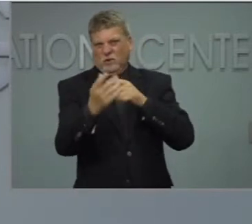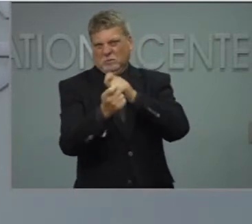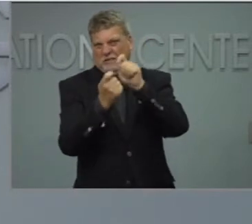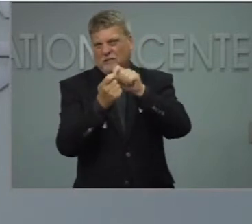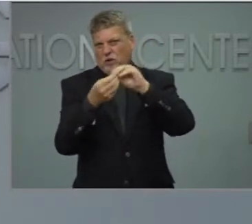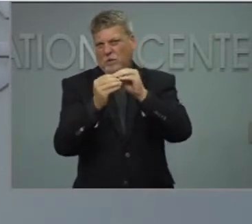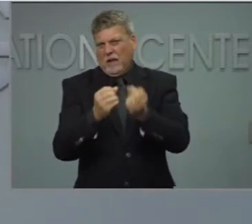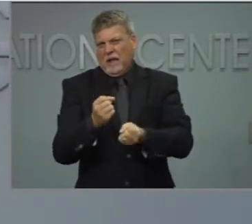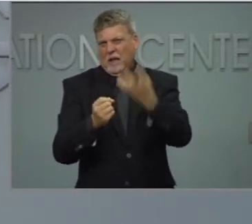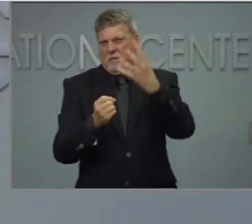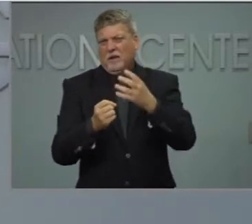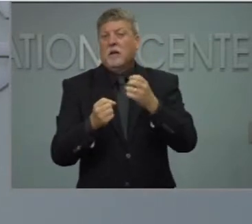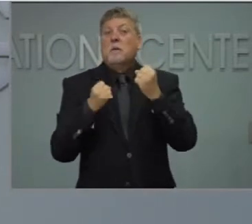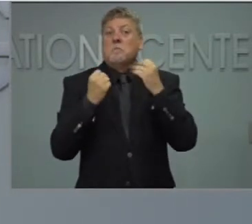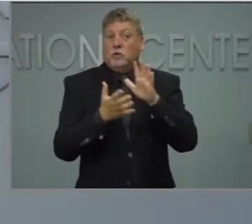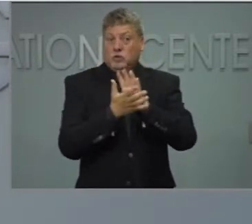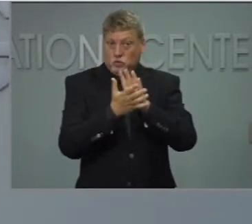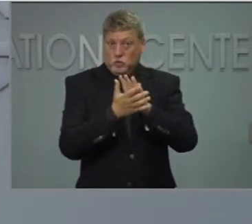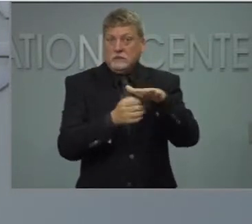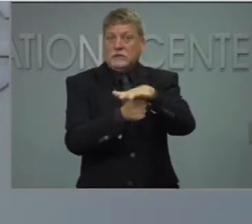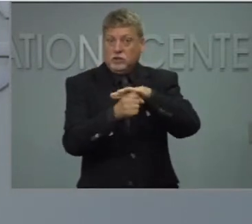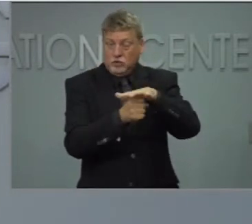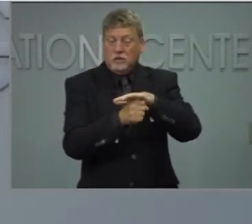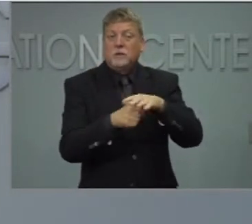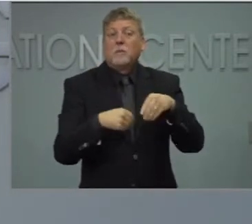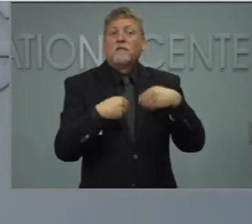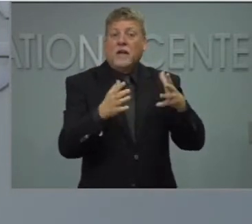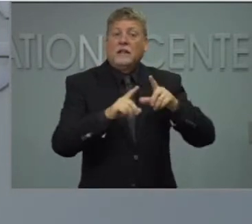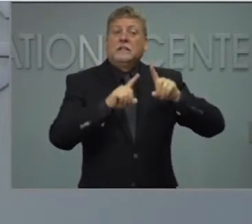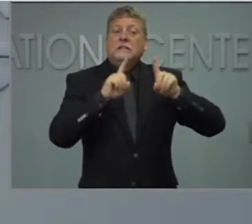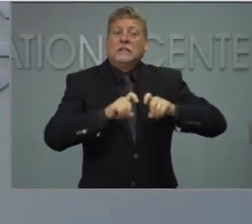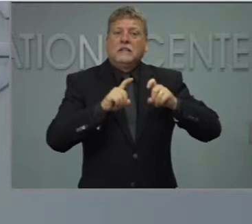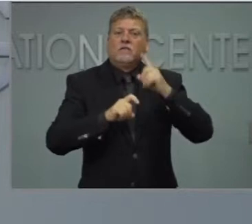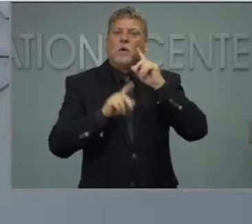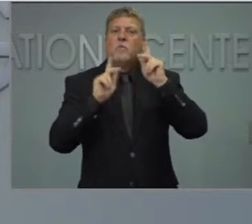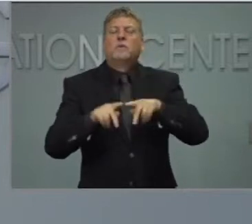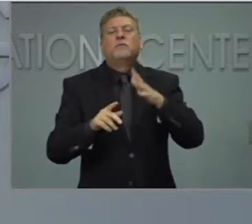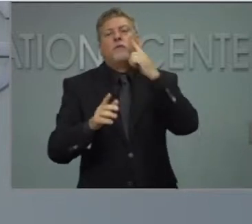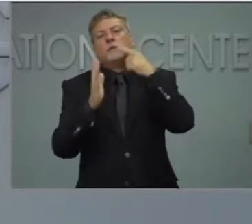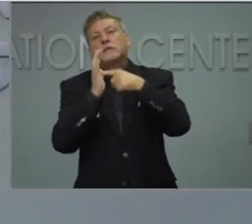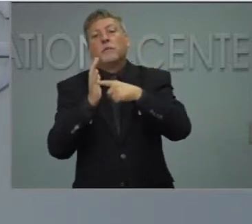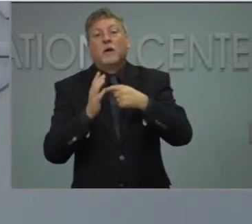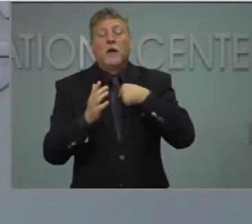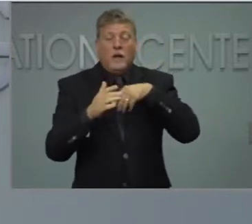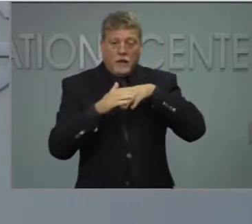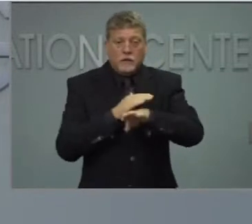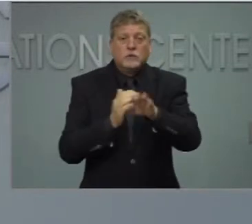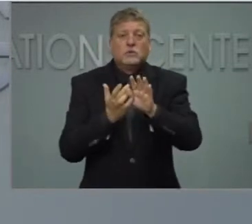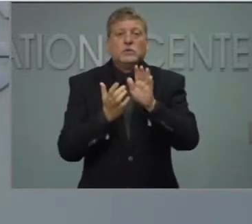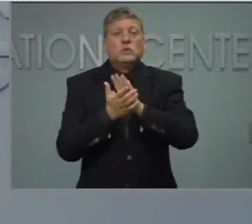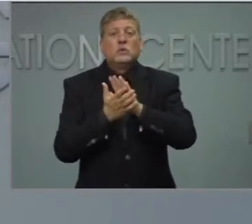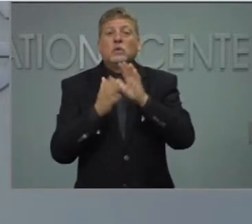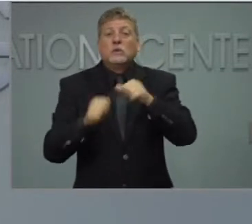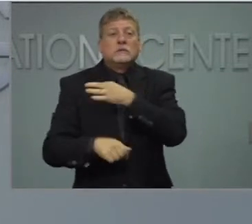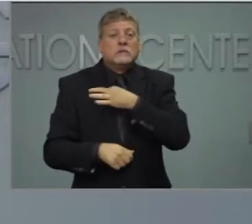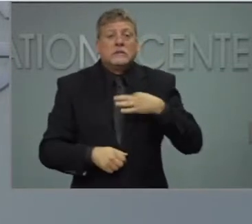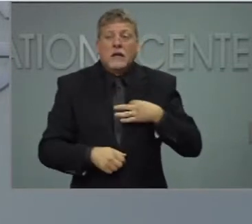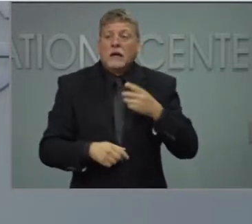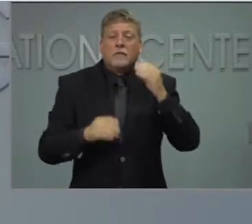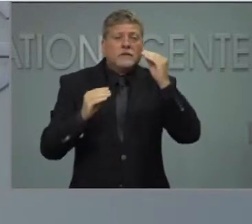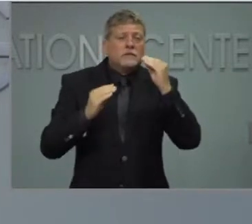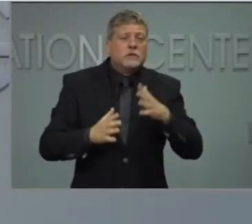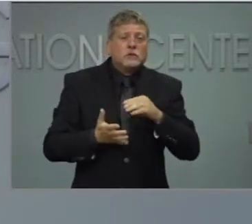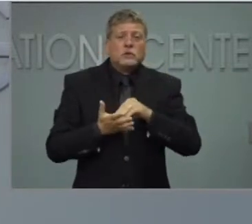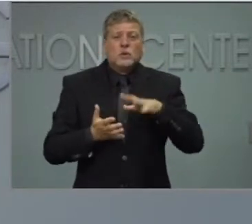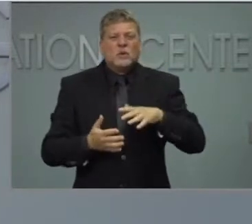that are doing on-site testing for symptomatic folks. So meaning they come to school, either a teacher or a student